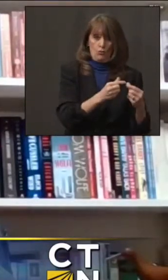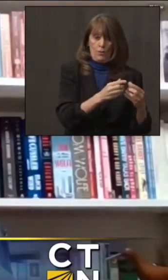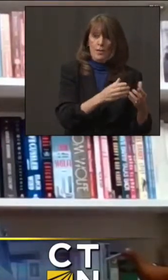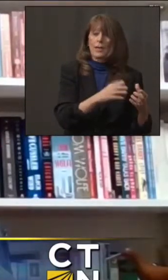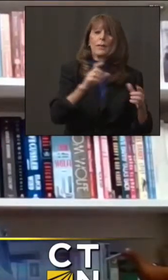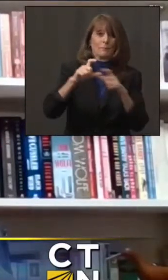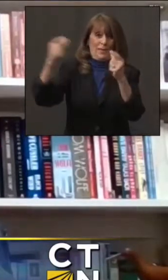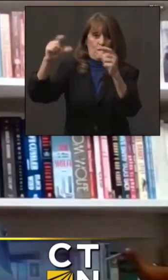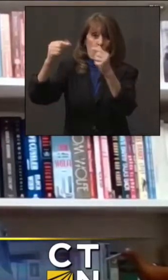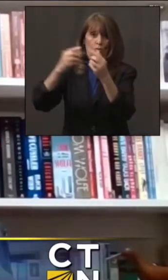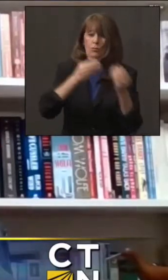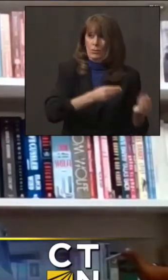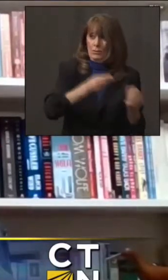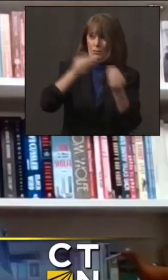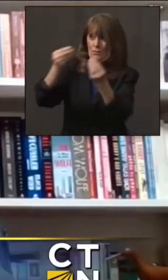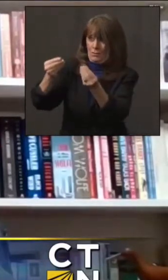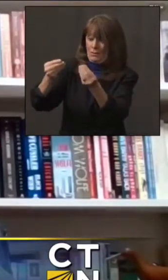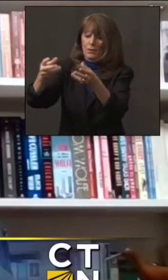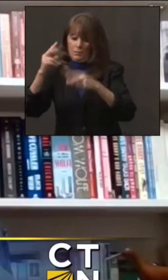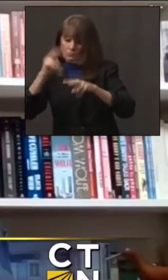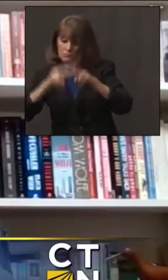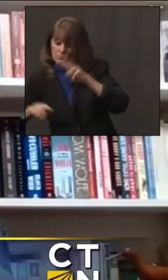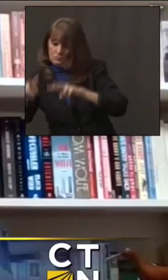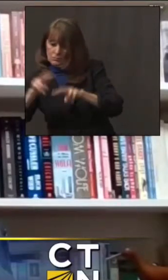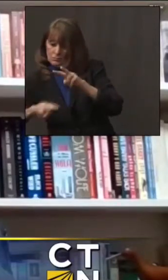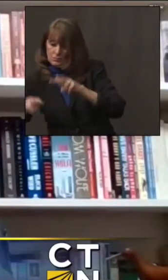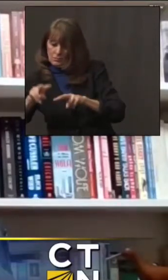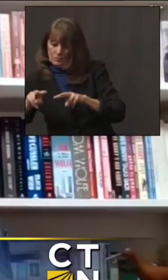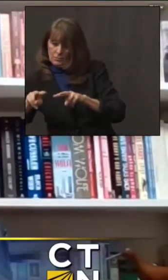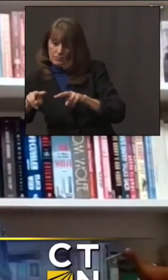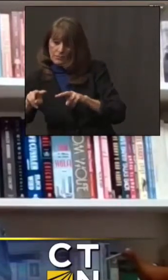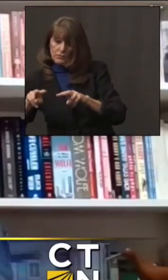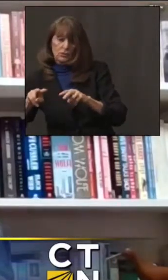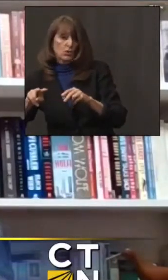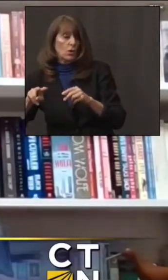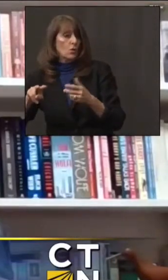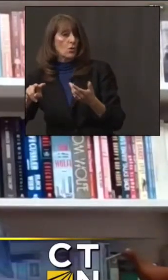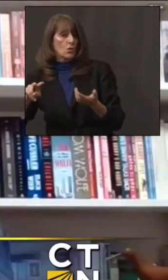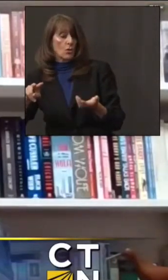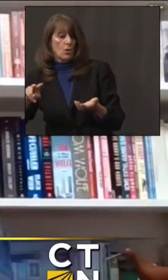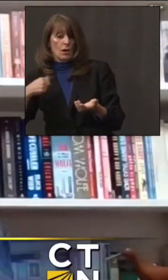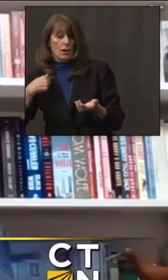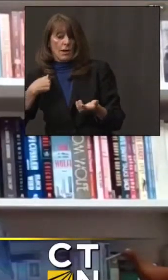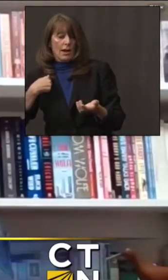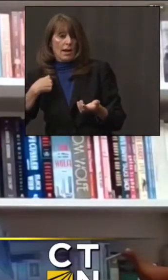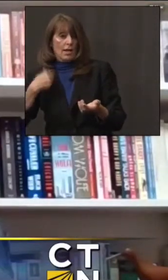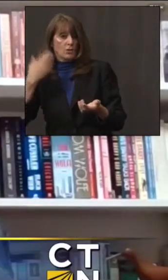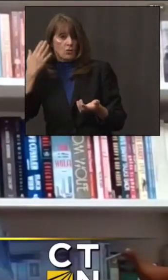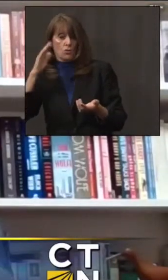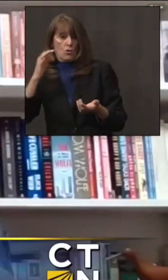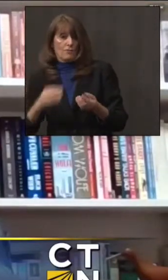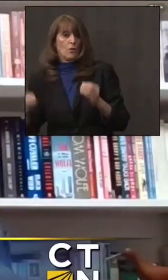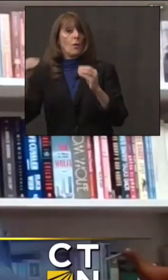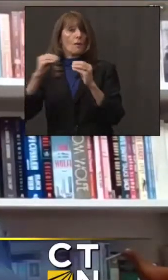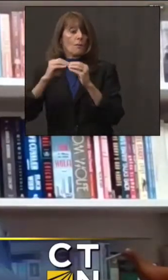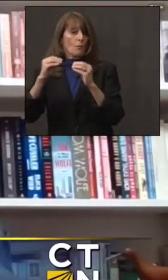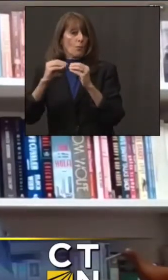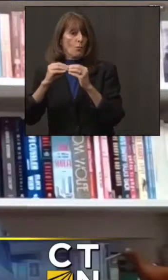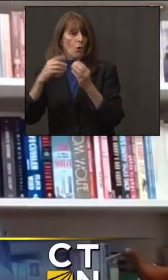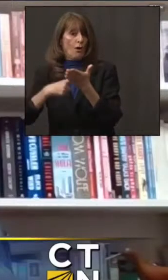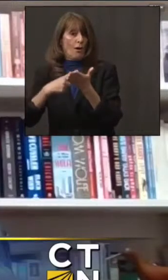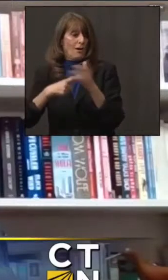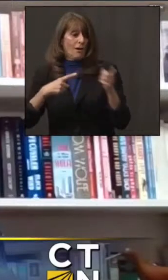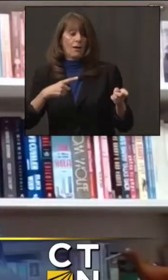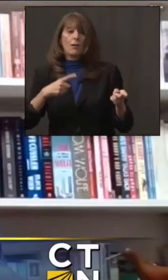input. And I'm not aware that we received any additional commentary from that